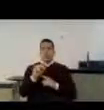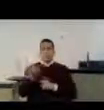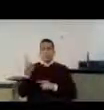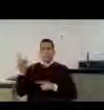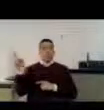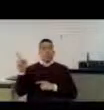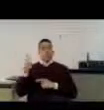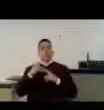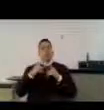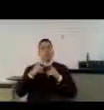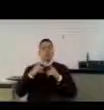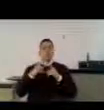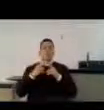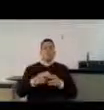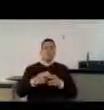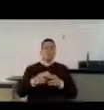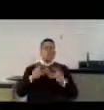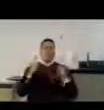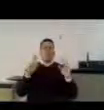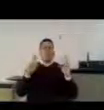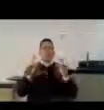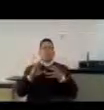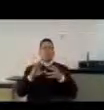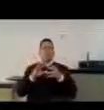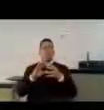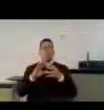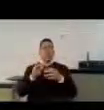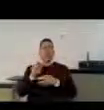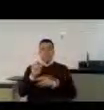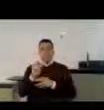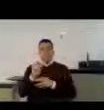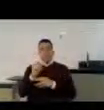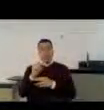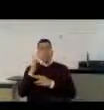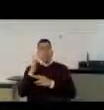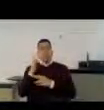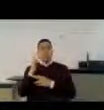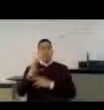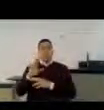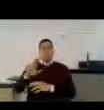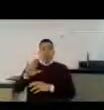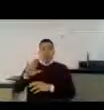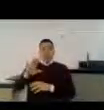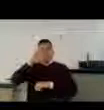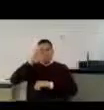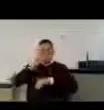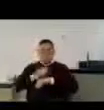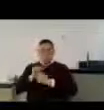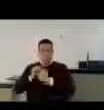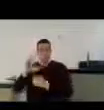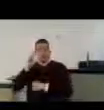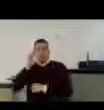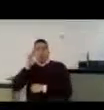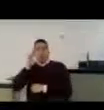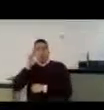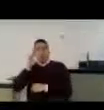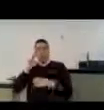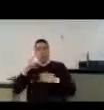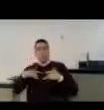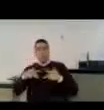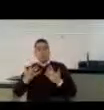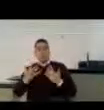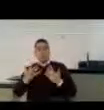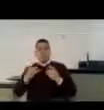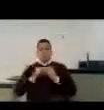a universal story of a child with a disability and his mother. Let's watch it together